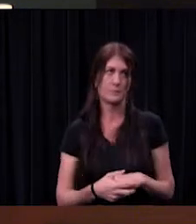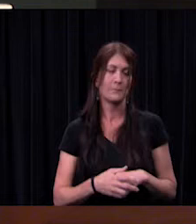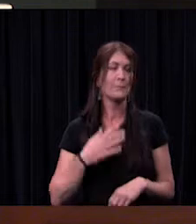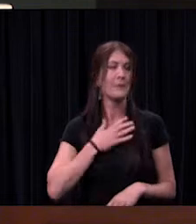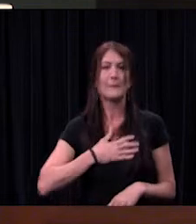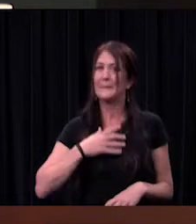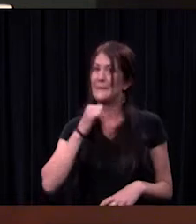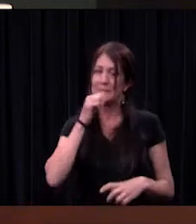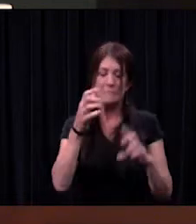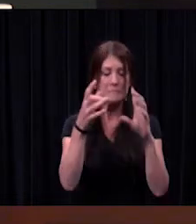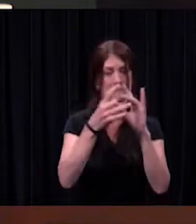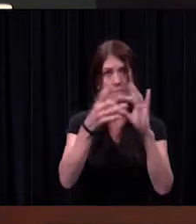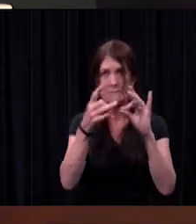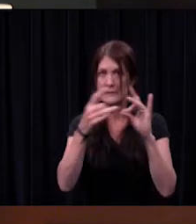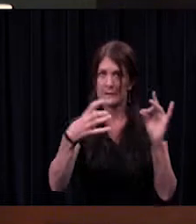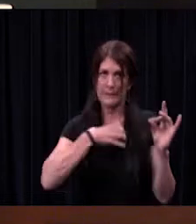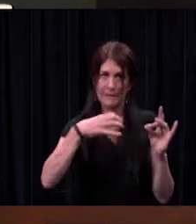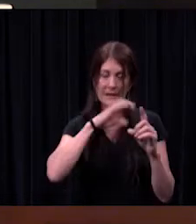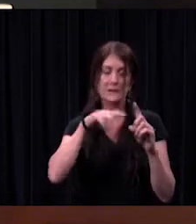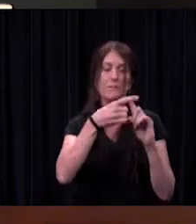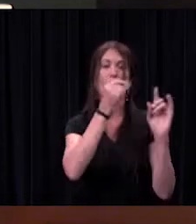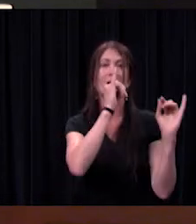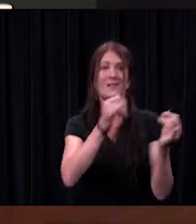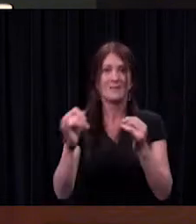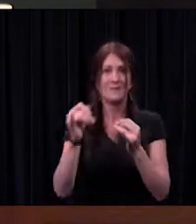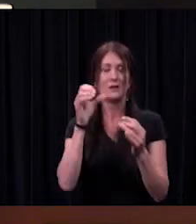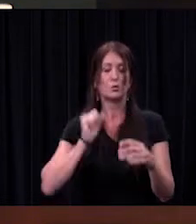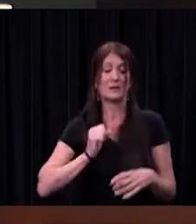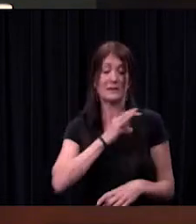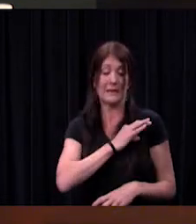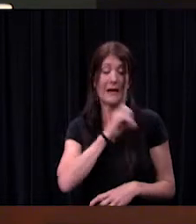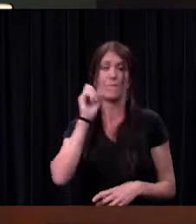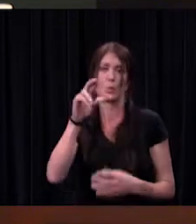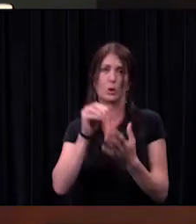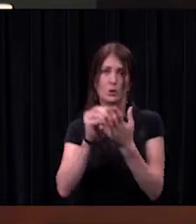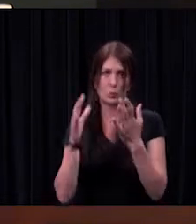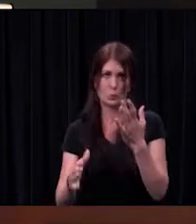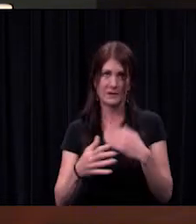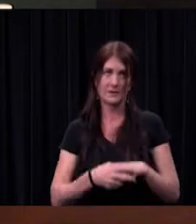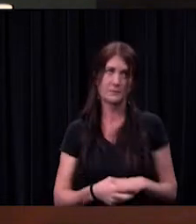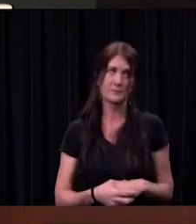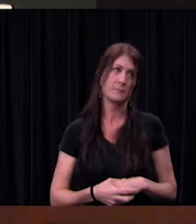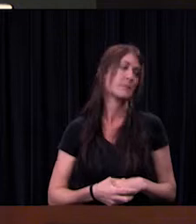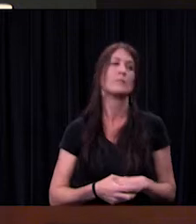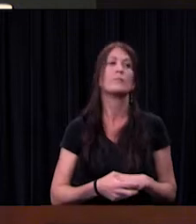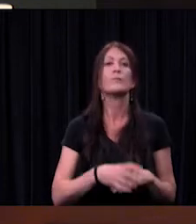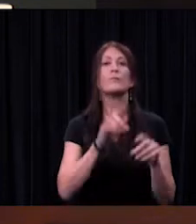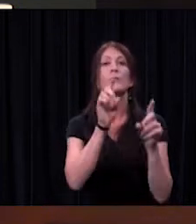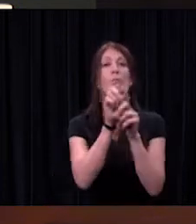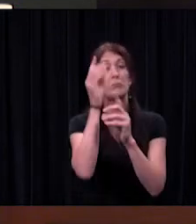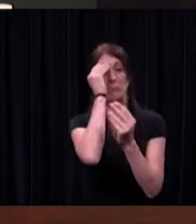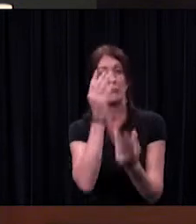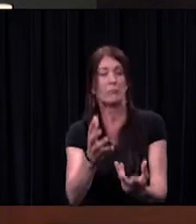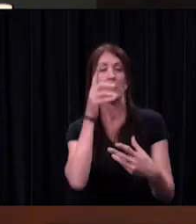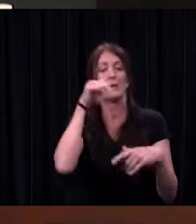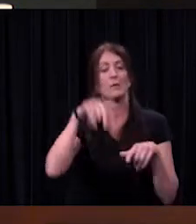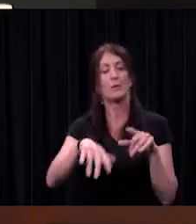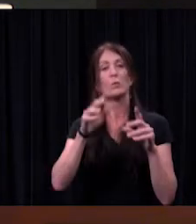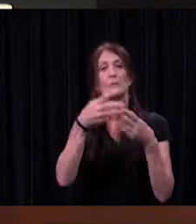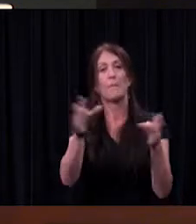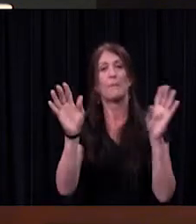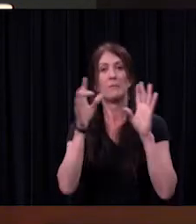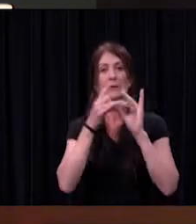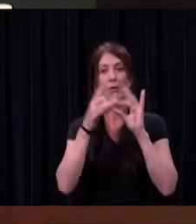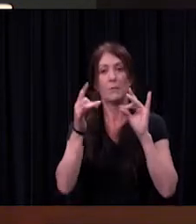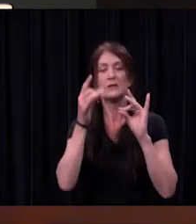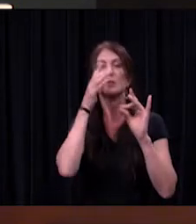complaints involving individual staff members or students. Those speaking are advised that public comments are videotape recorded for broadcast on the